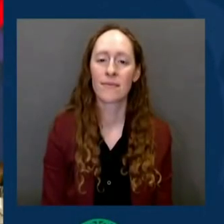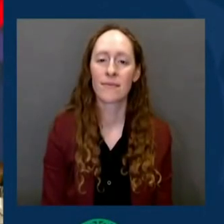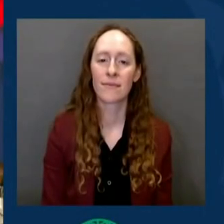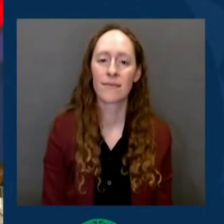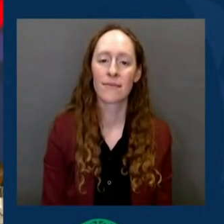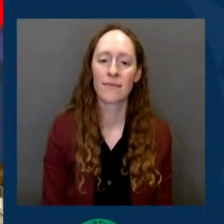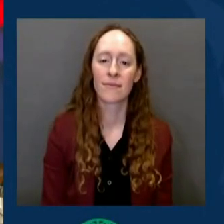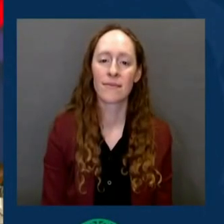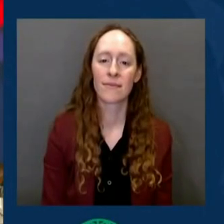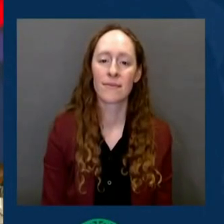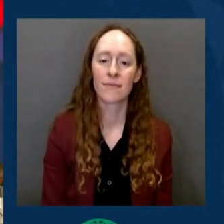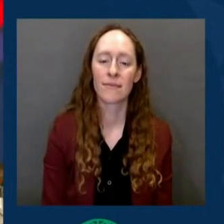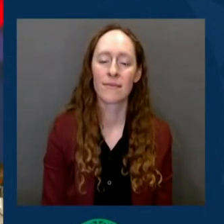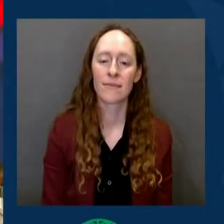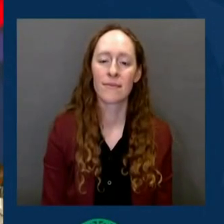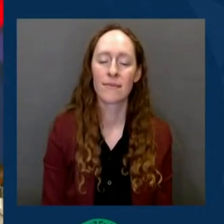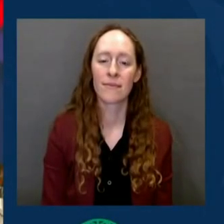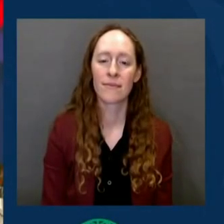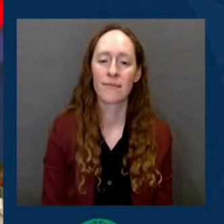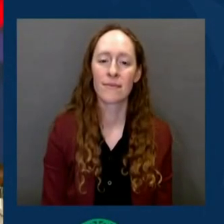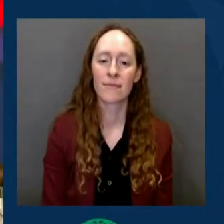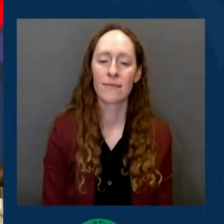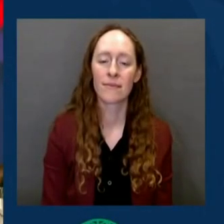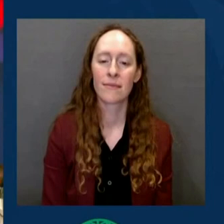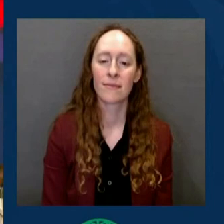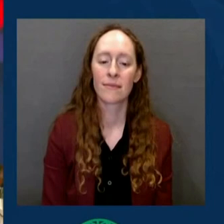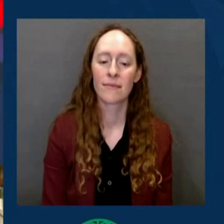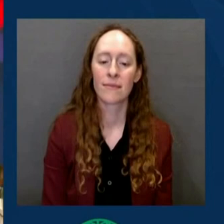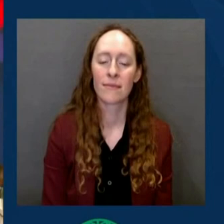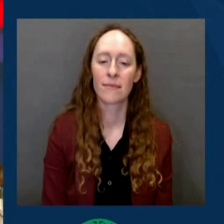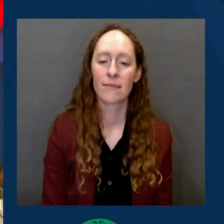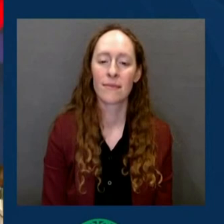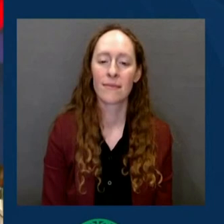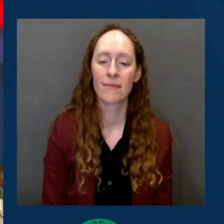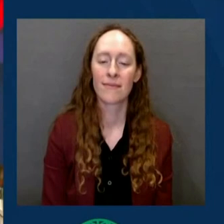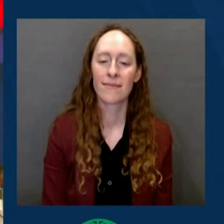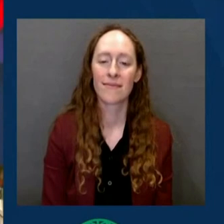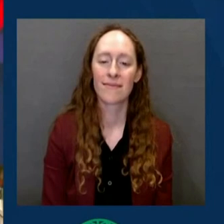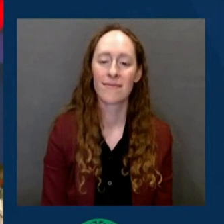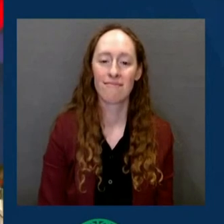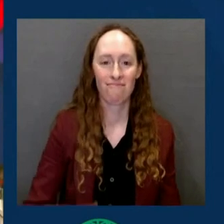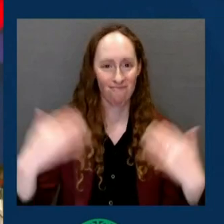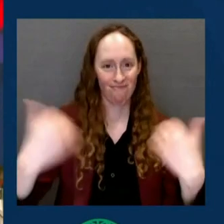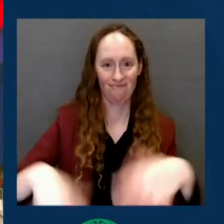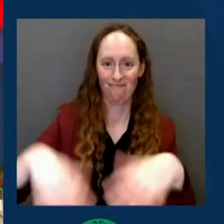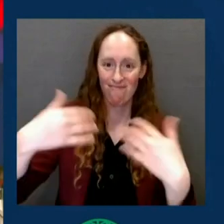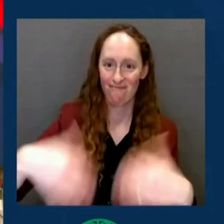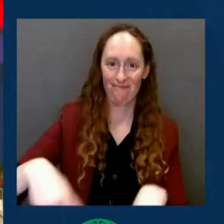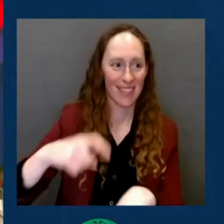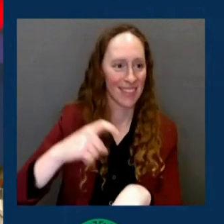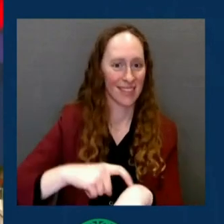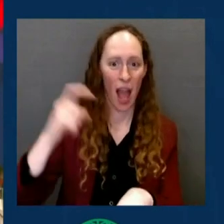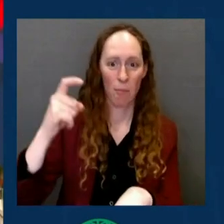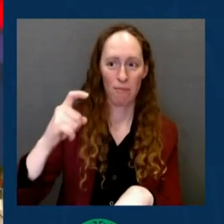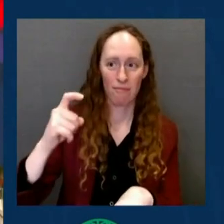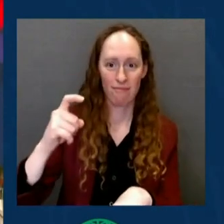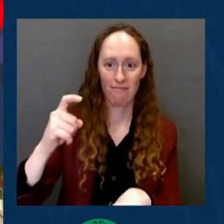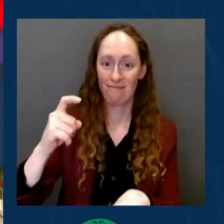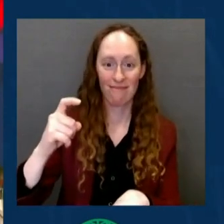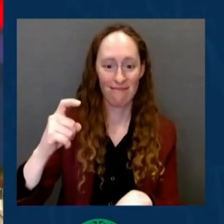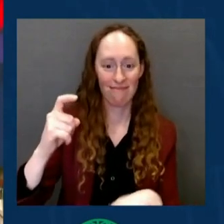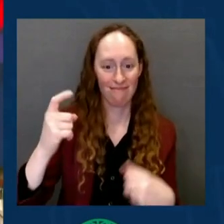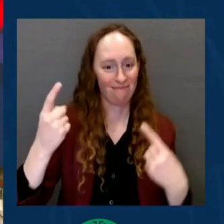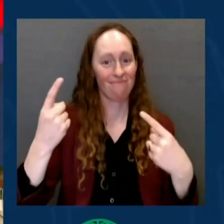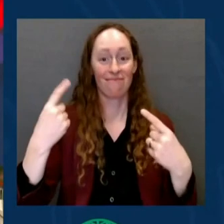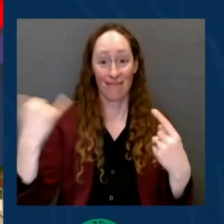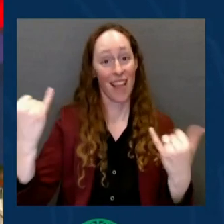Meetings, conversations, but I think this is the first time everyone is actually around the same table. And I got to say,